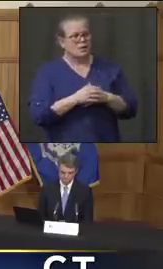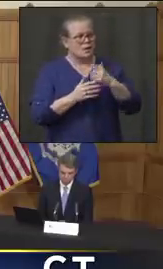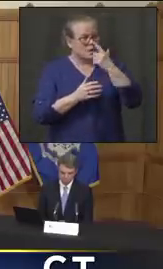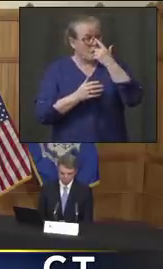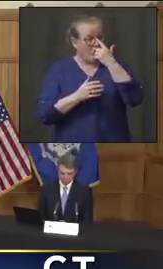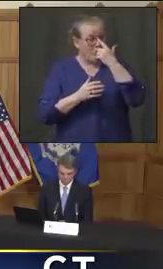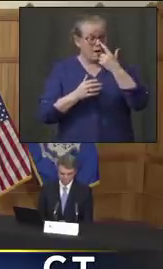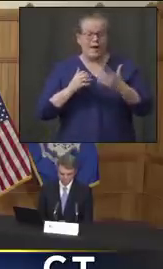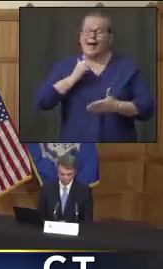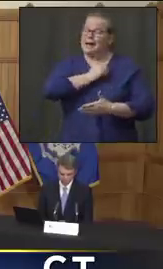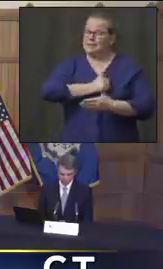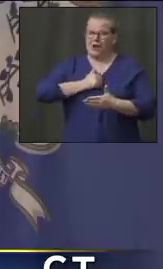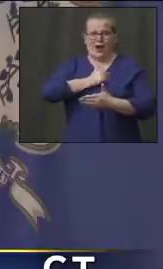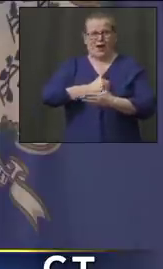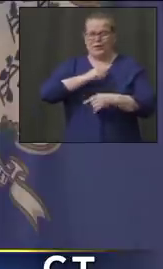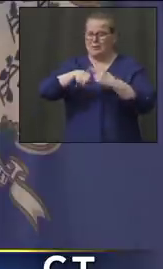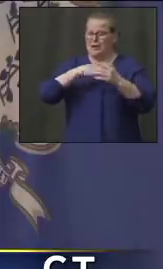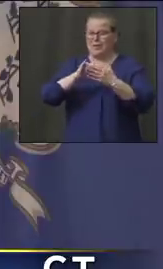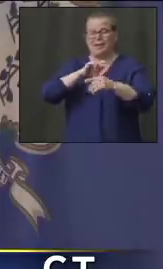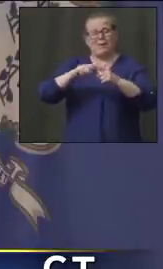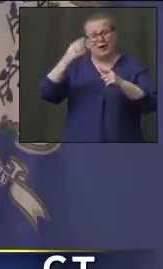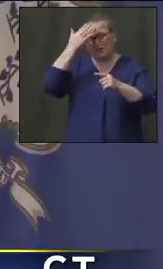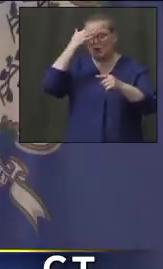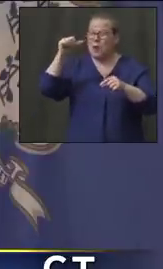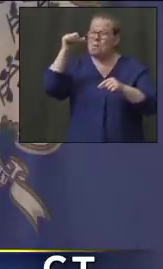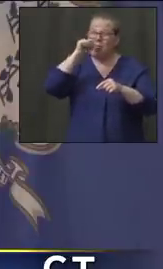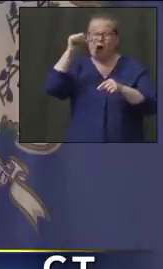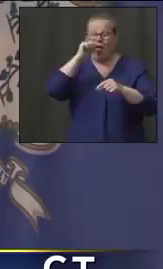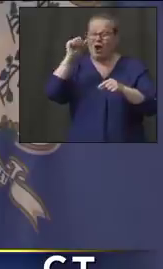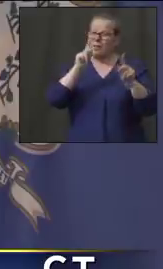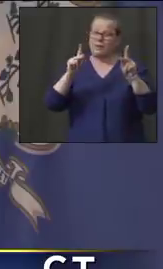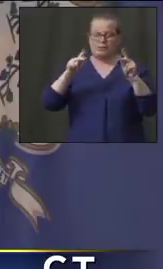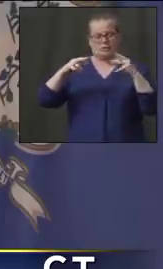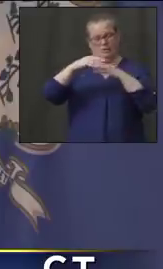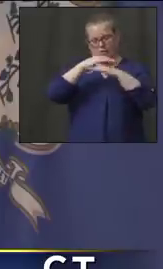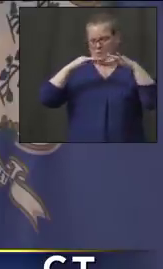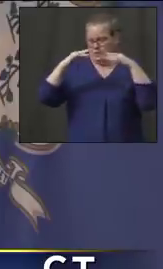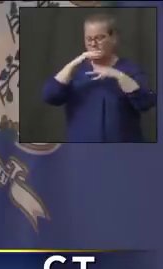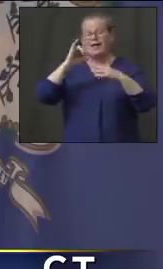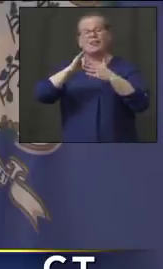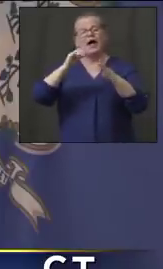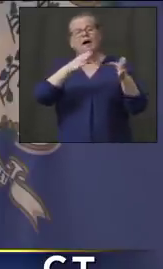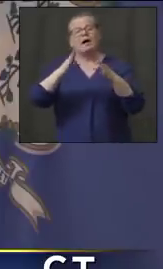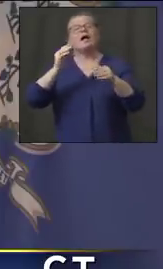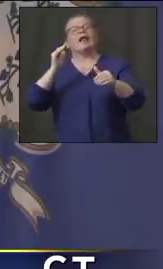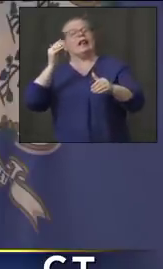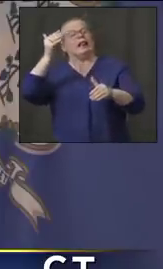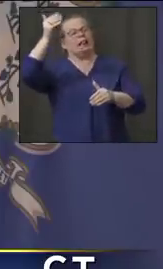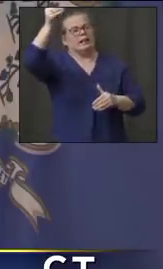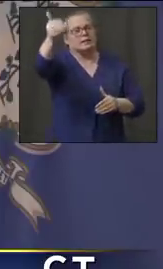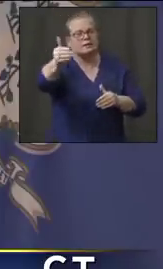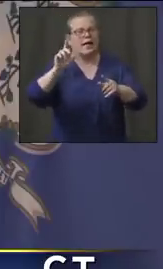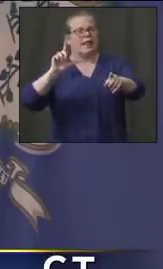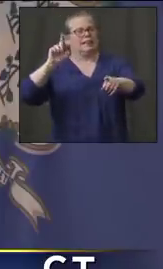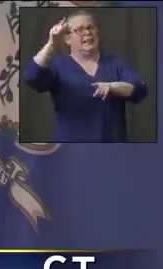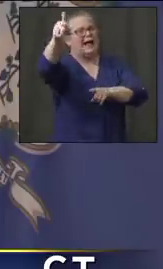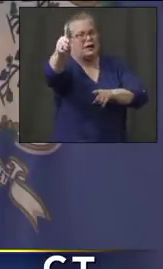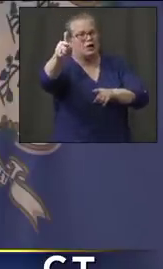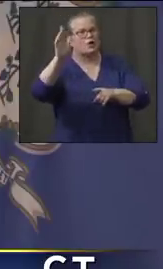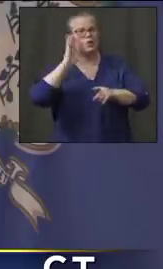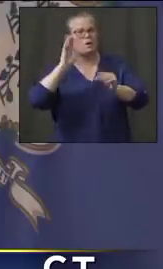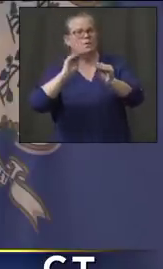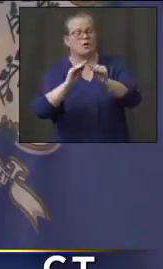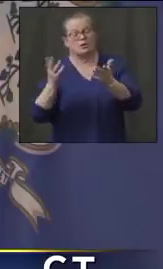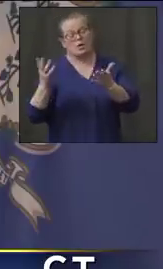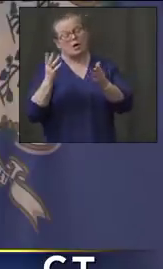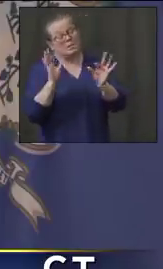little tougher to social distance in a bar situation. I think that's going to come along in a second stage. Well, as long as the package and